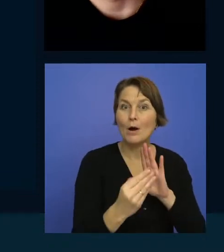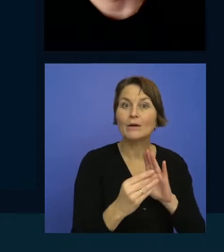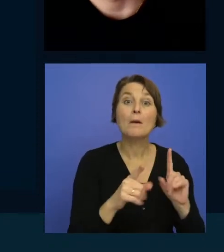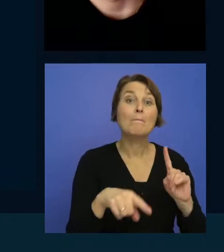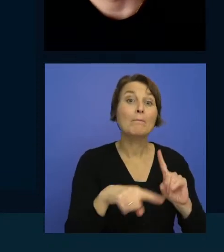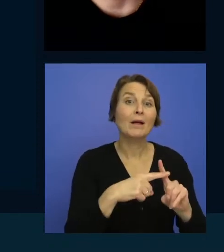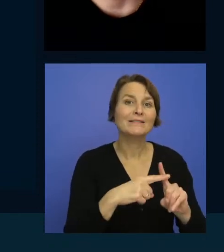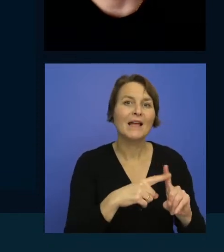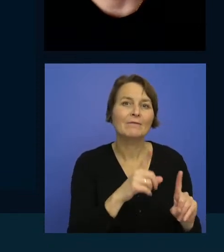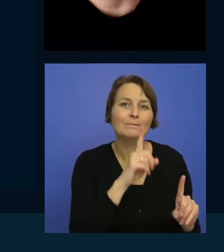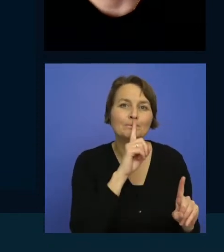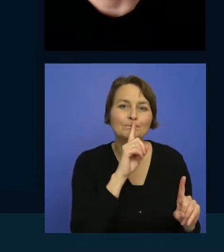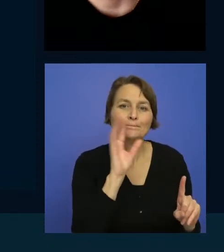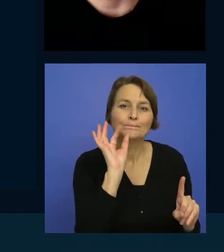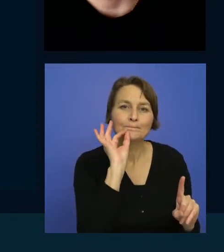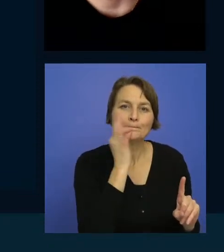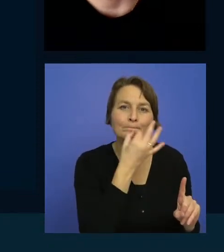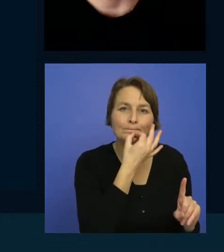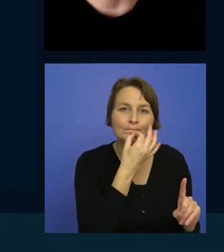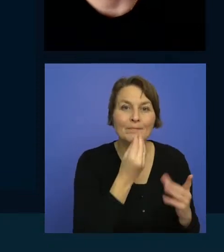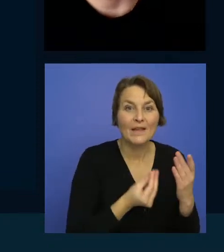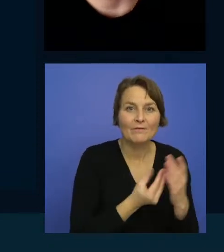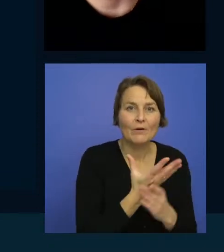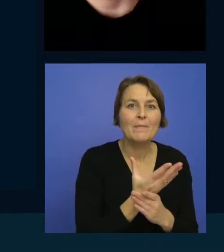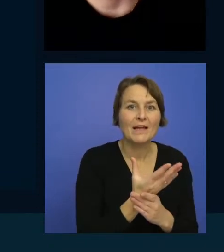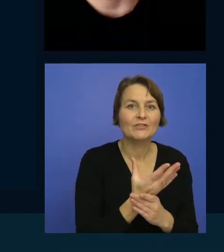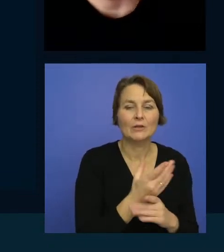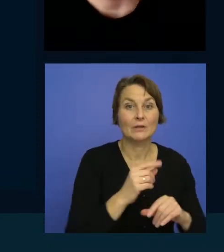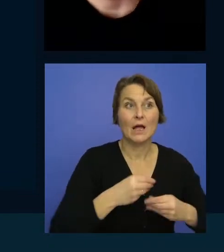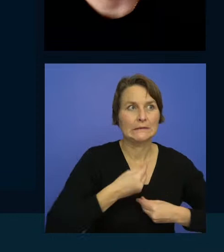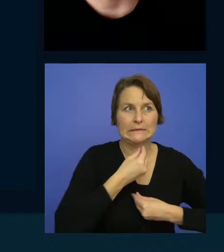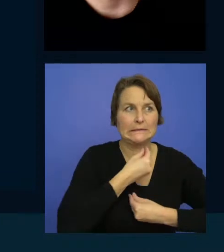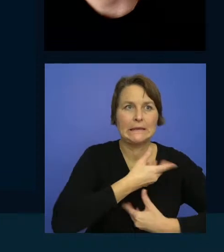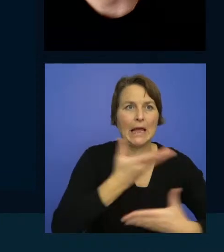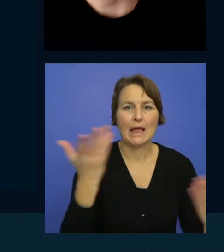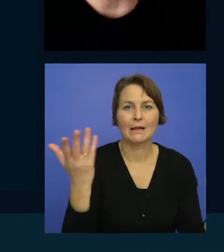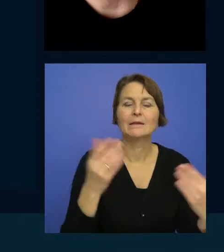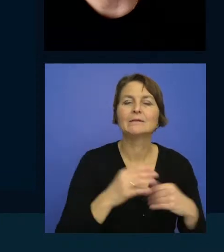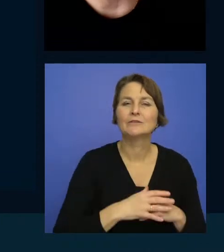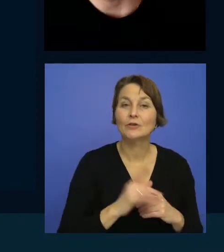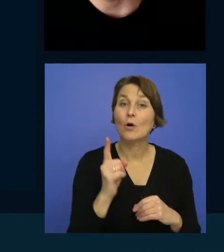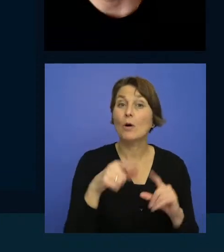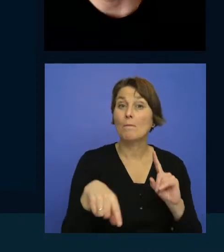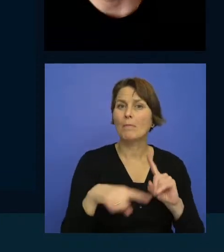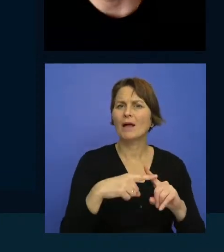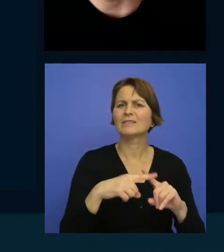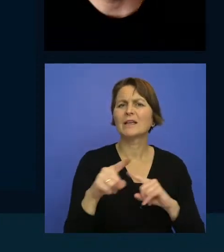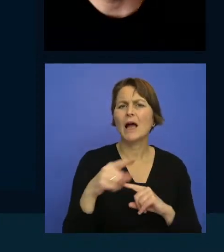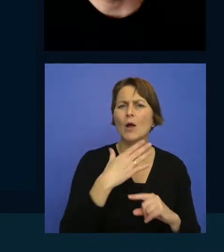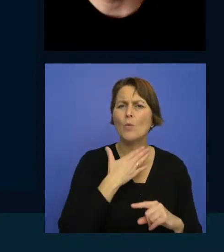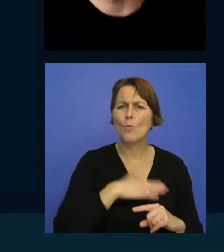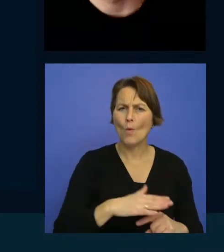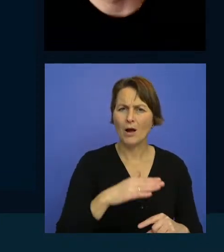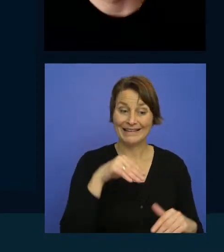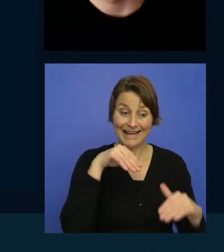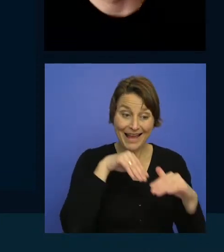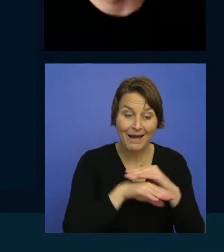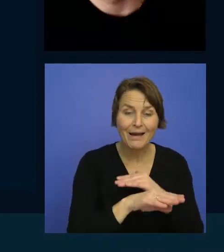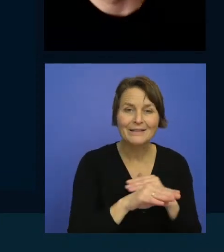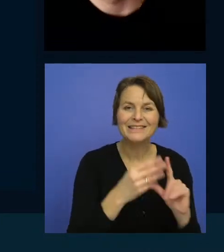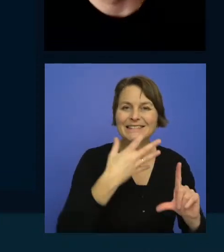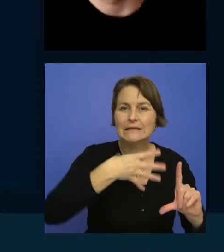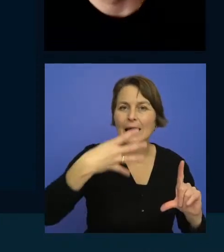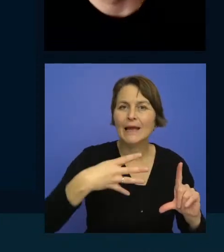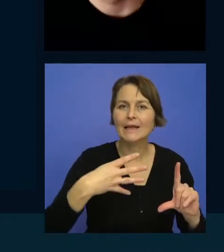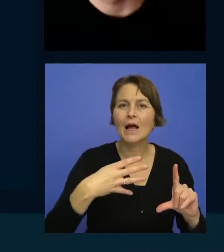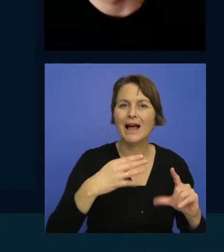private. Obviously, I can limit direct access to the data with the data store. However, what many people don't